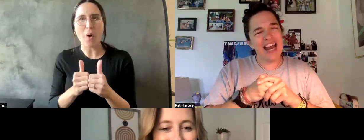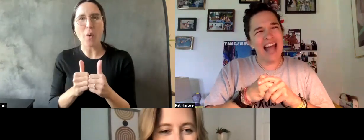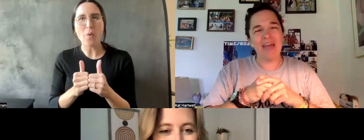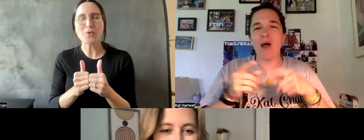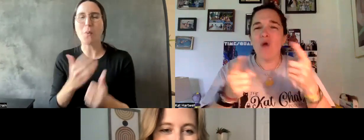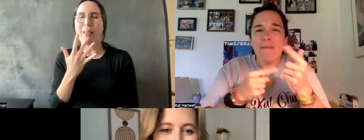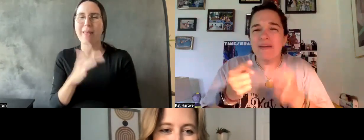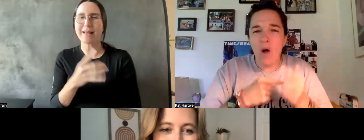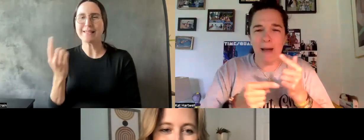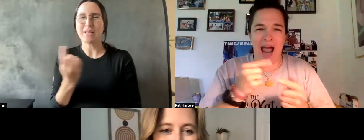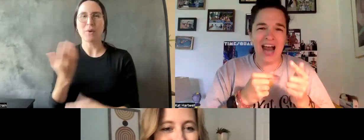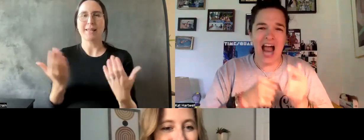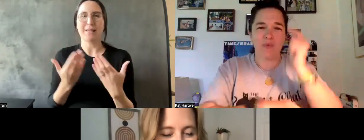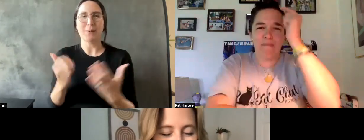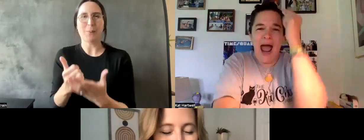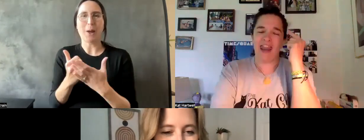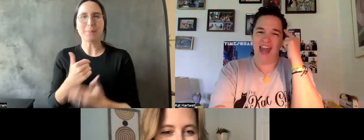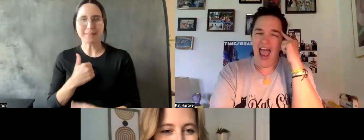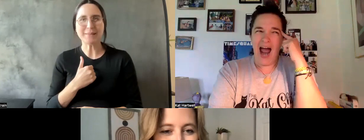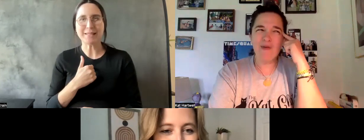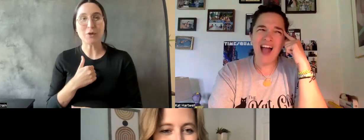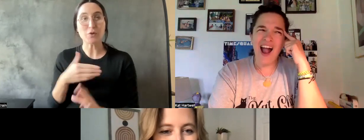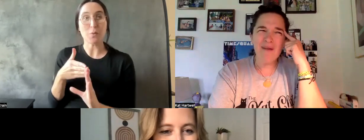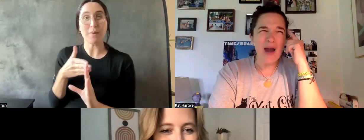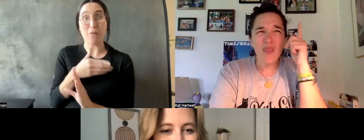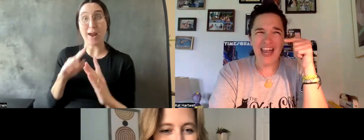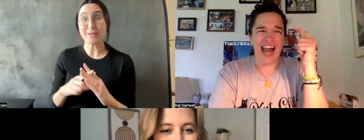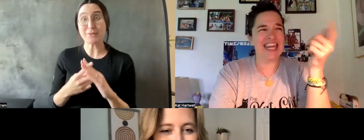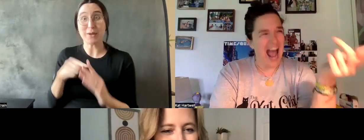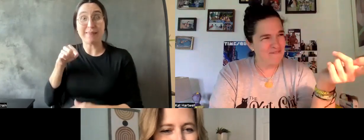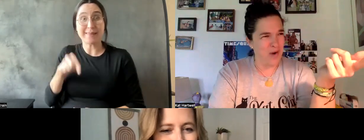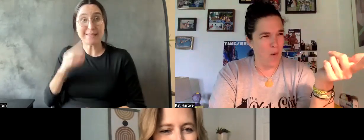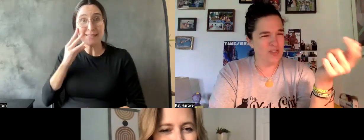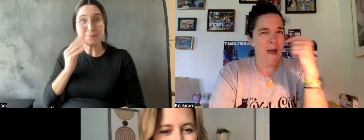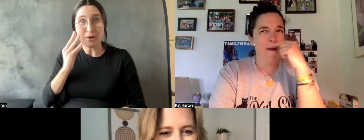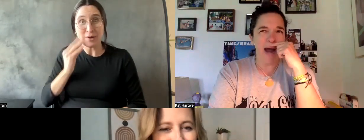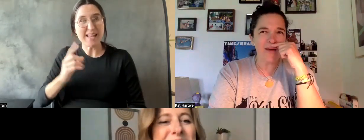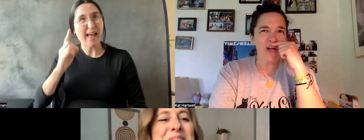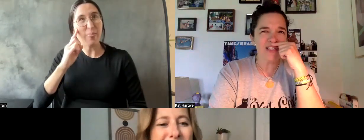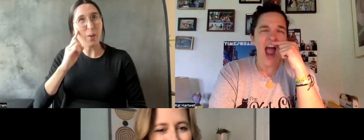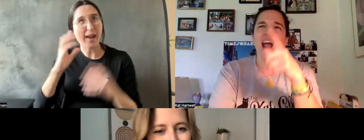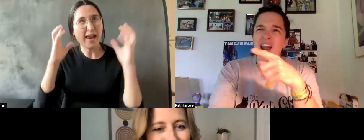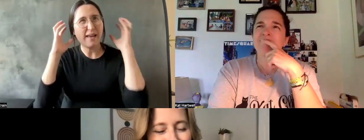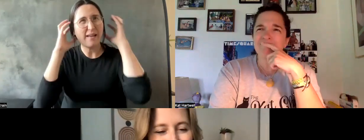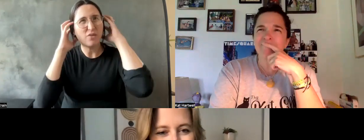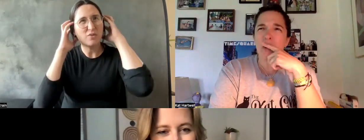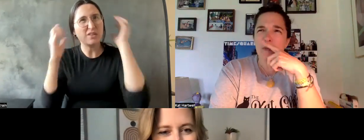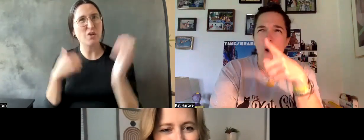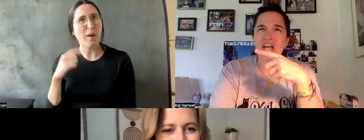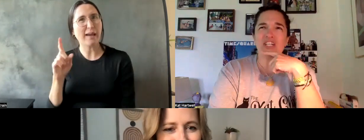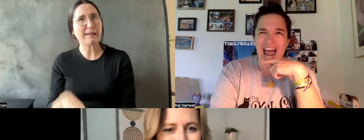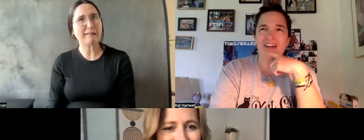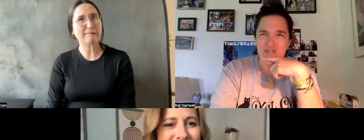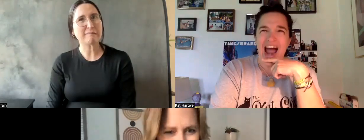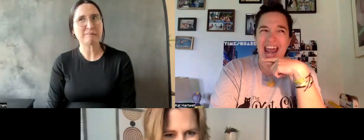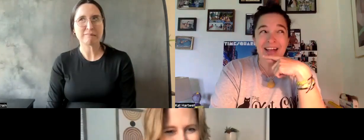I'm like thinking, and then right before my podcast was fun, I was like, I don't think I need headphones. But was like, good